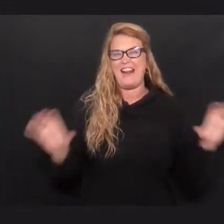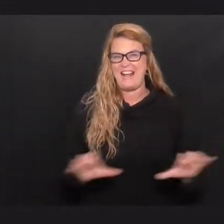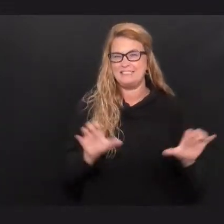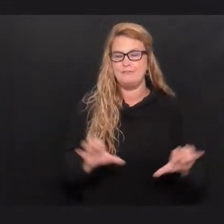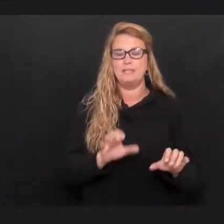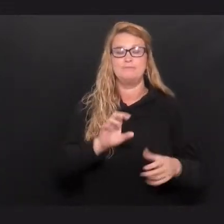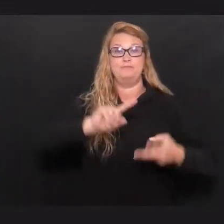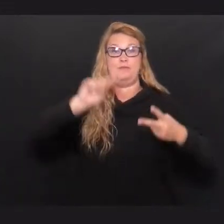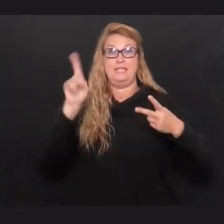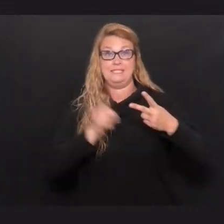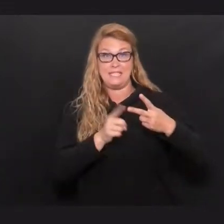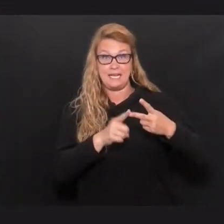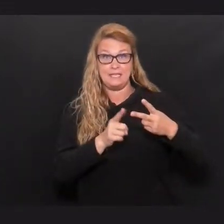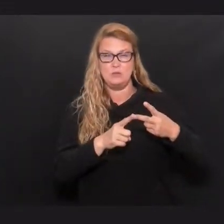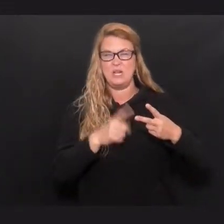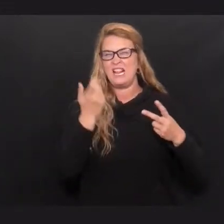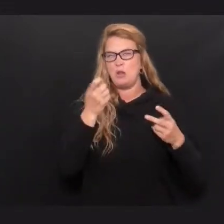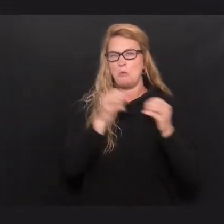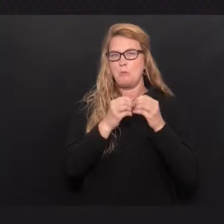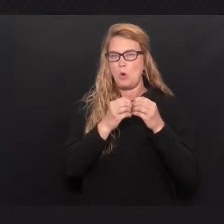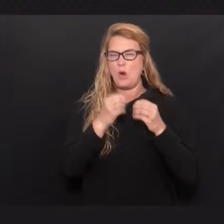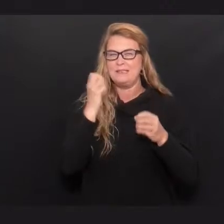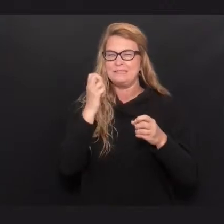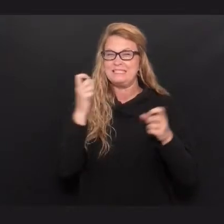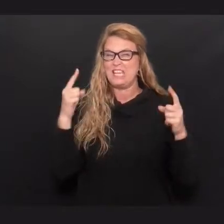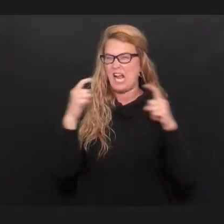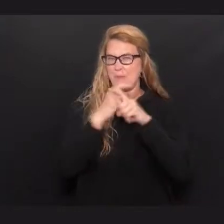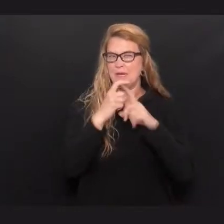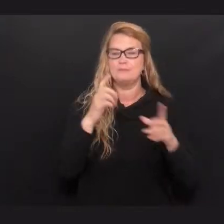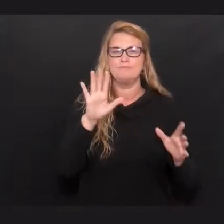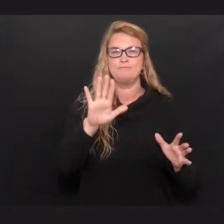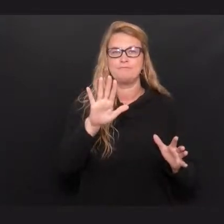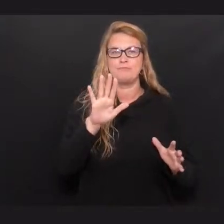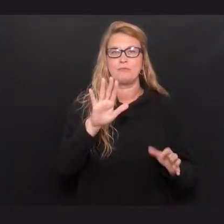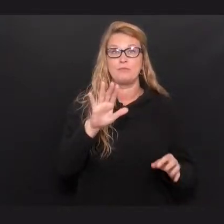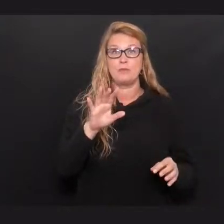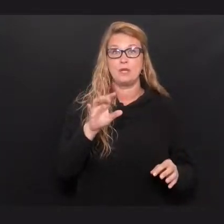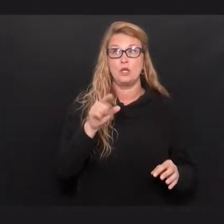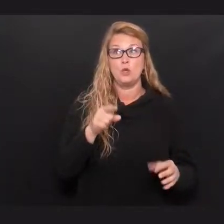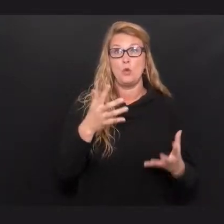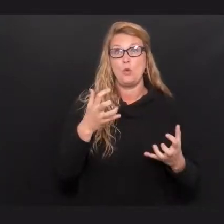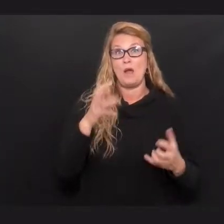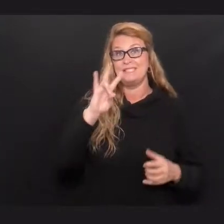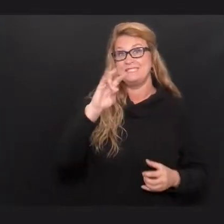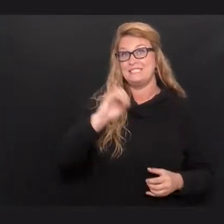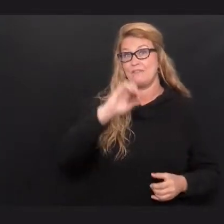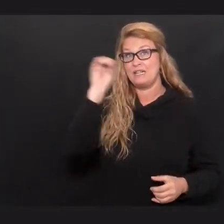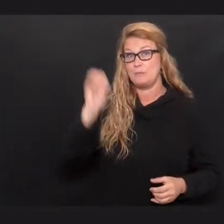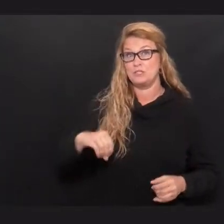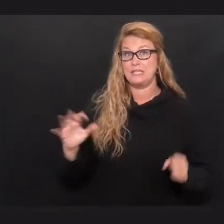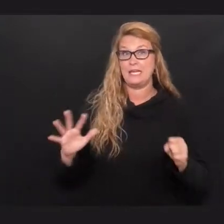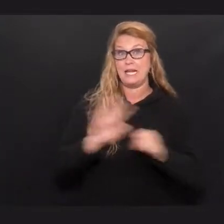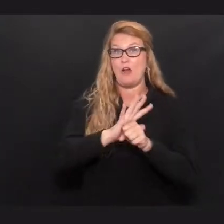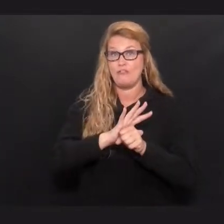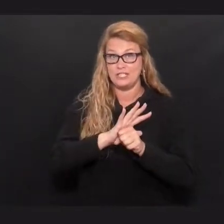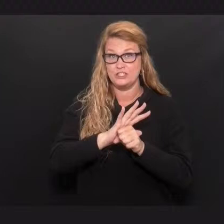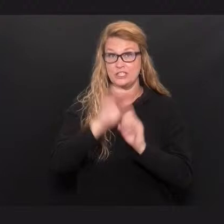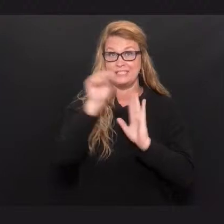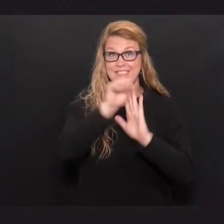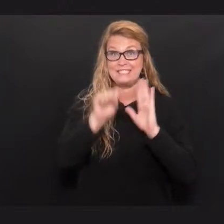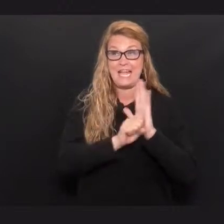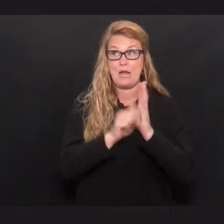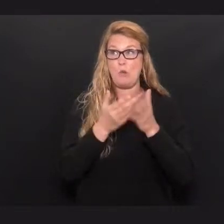second one is a little more complicated, so stay with me. If you say you want at least 70% statewide coverage of